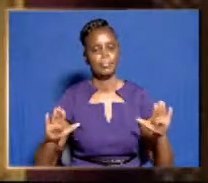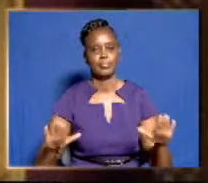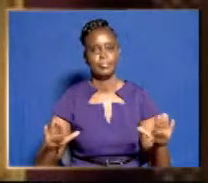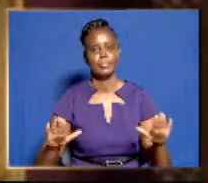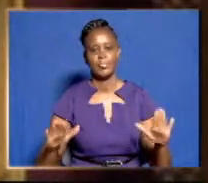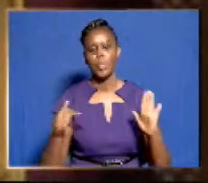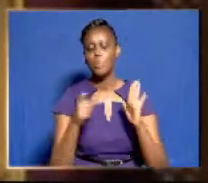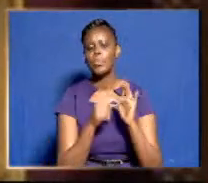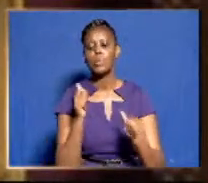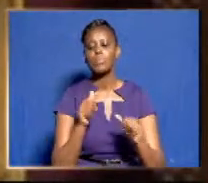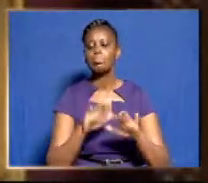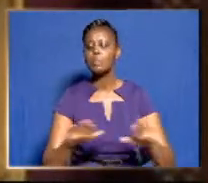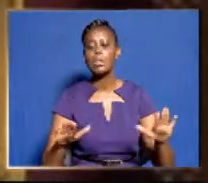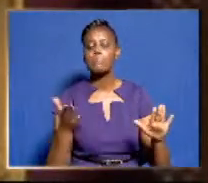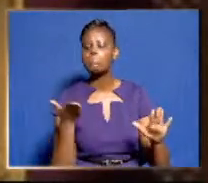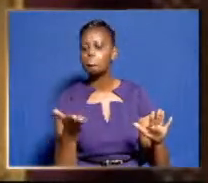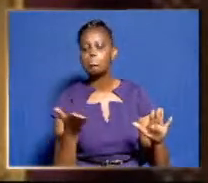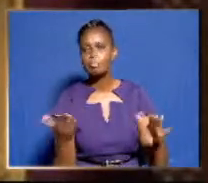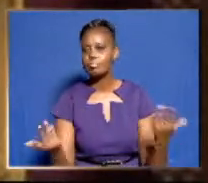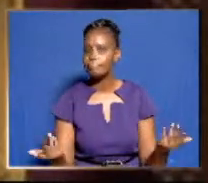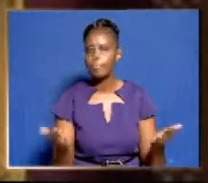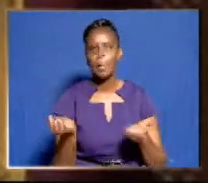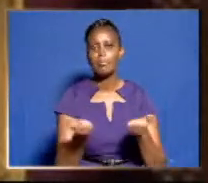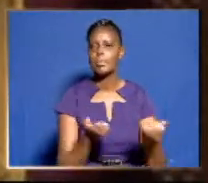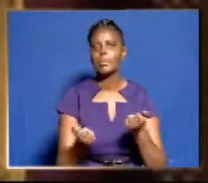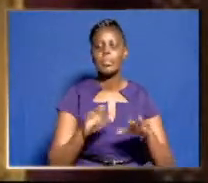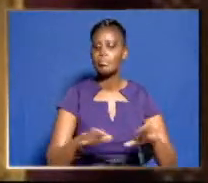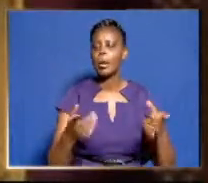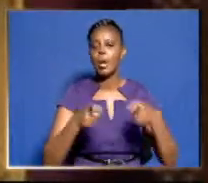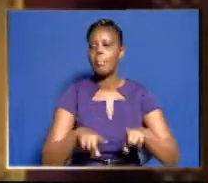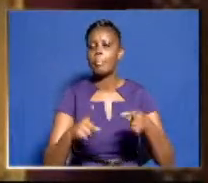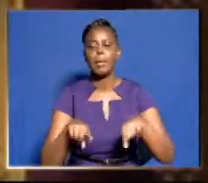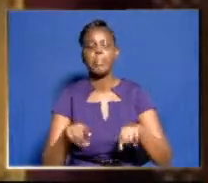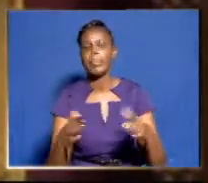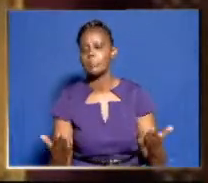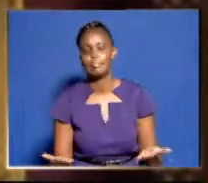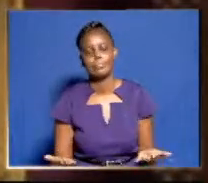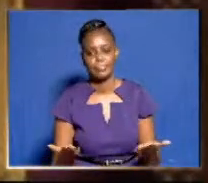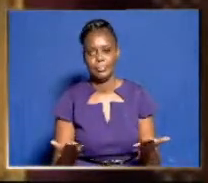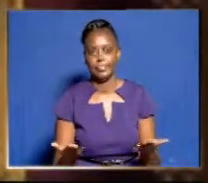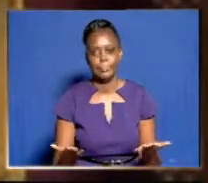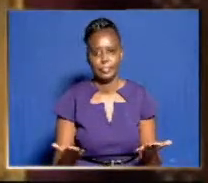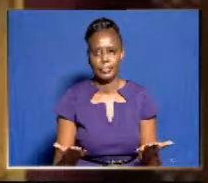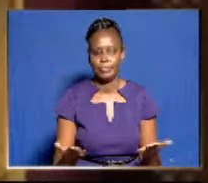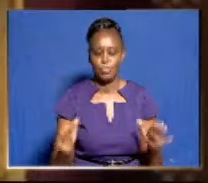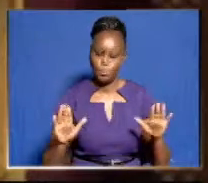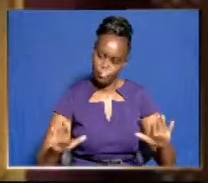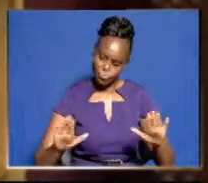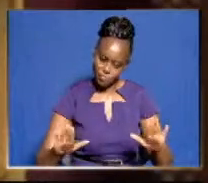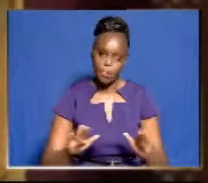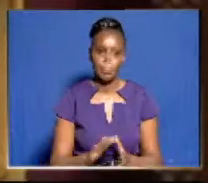What is this market business happening at the order?